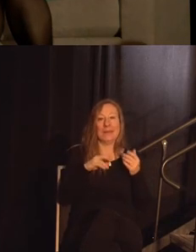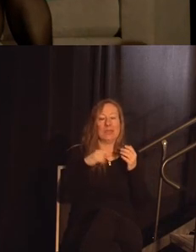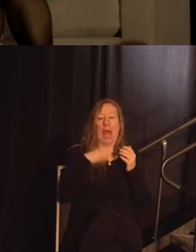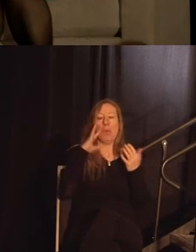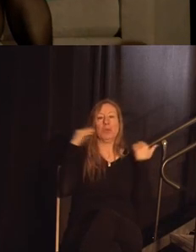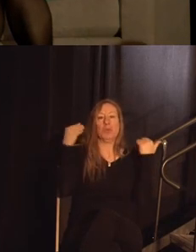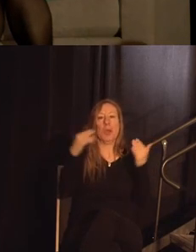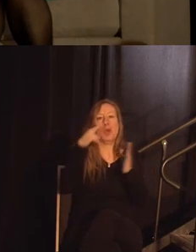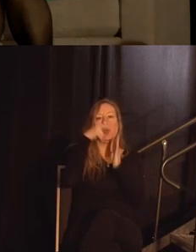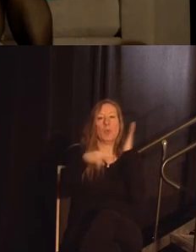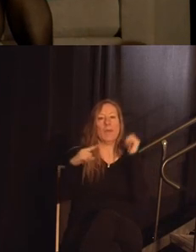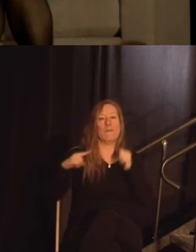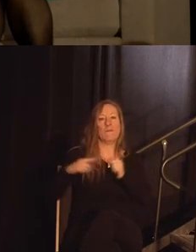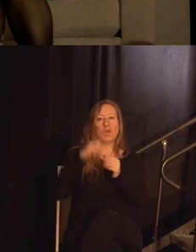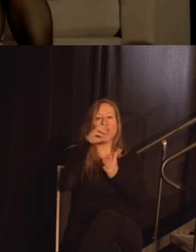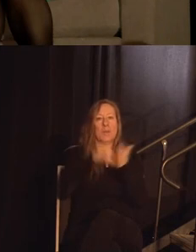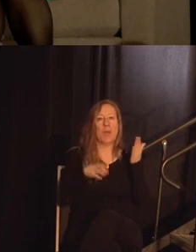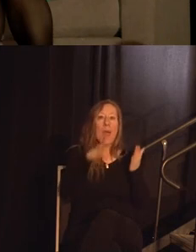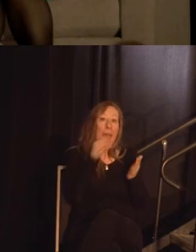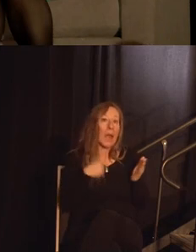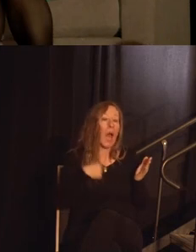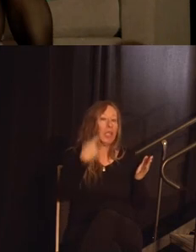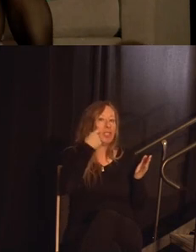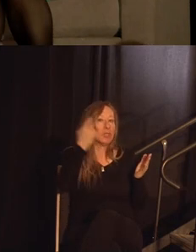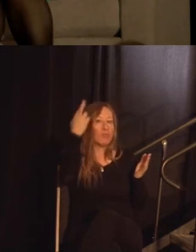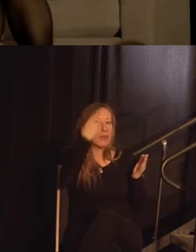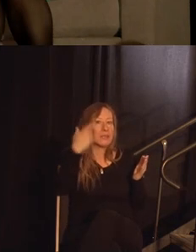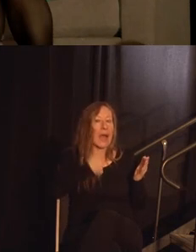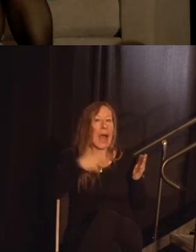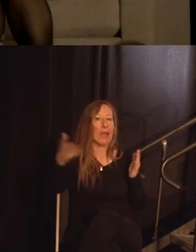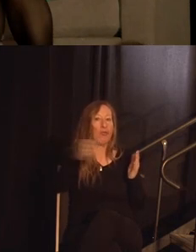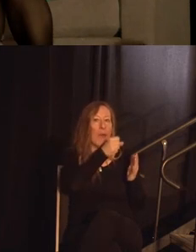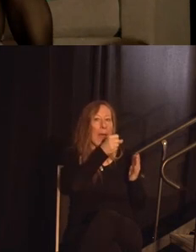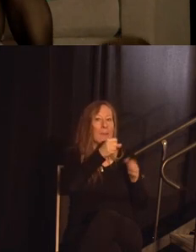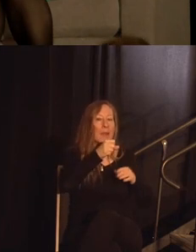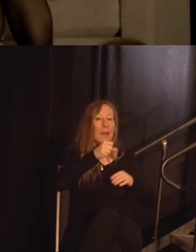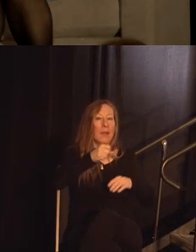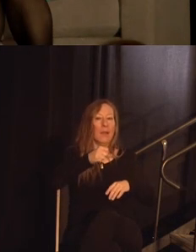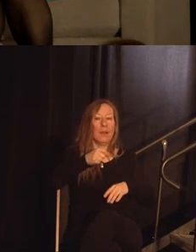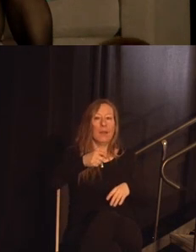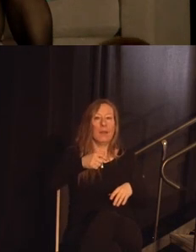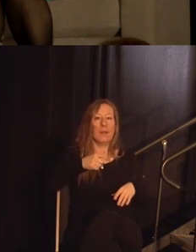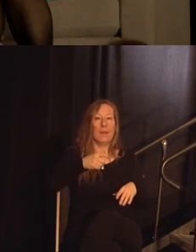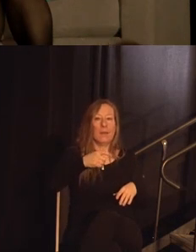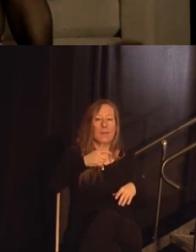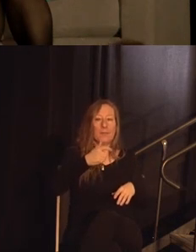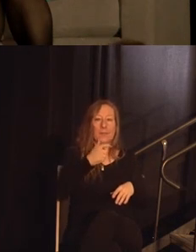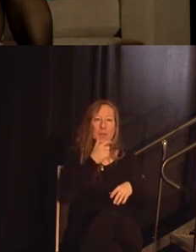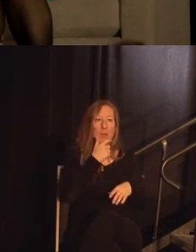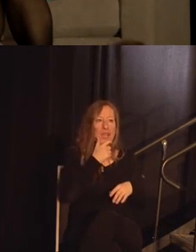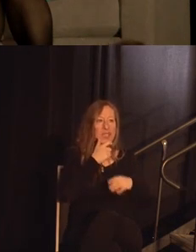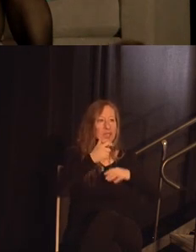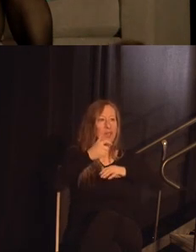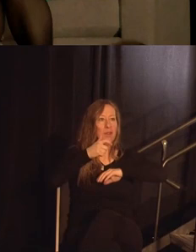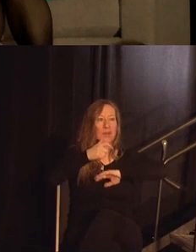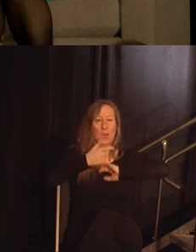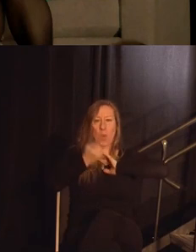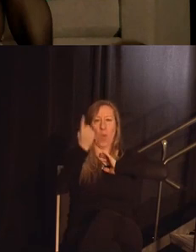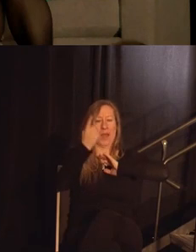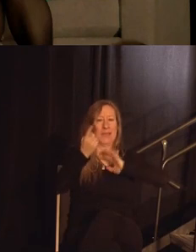chapter. And also I just realized that I grabbed the British version. Oh my God. So it's possible that it'll be like